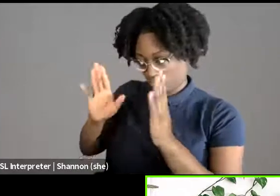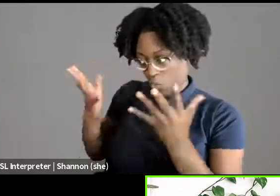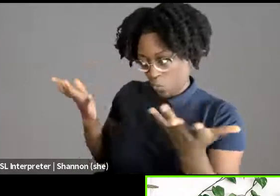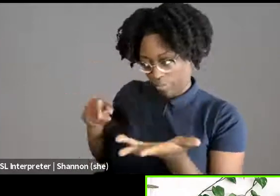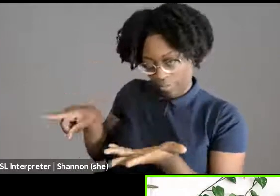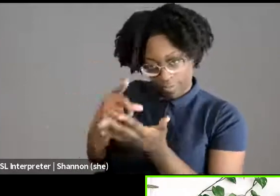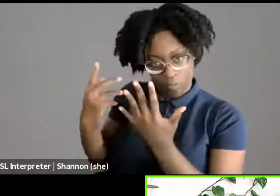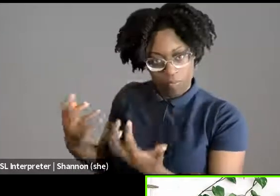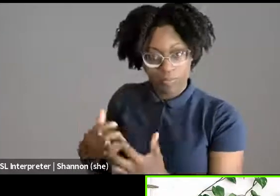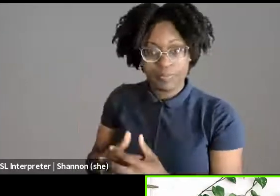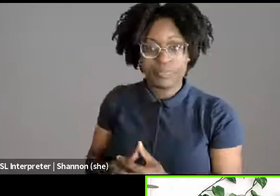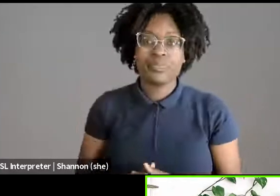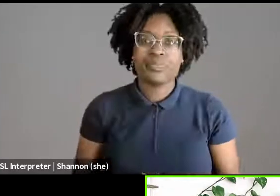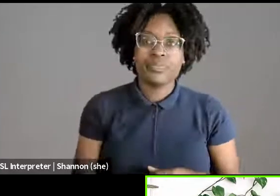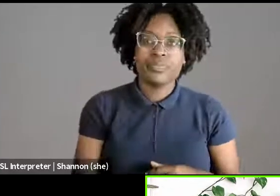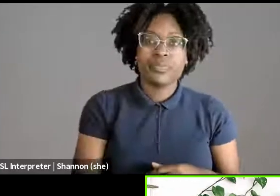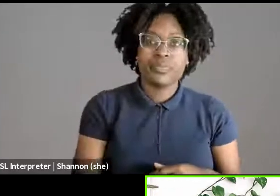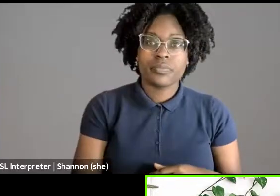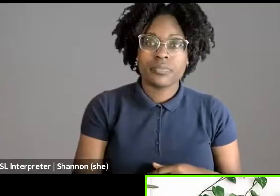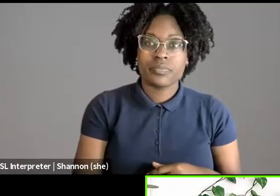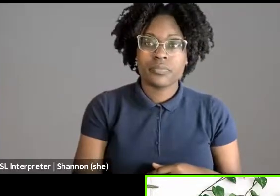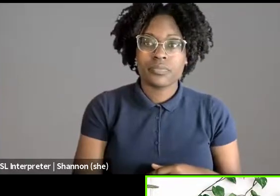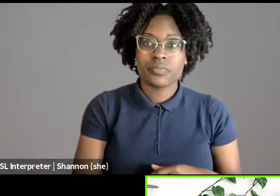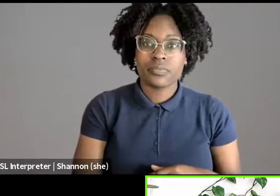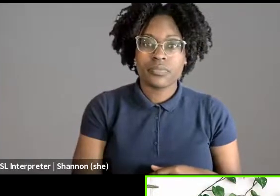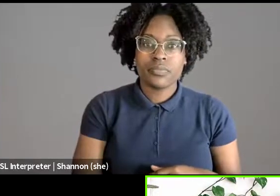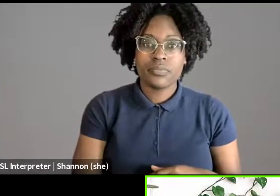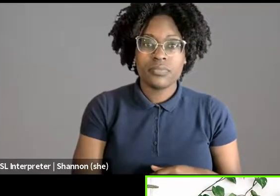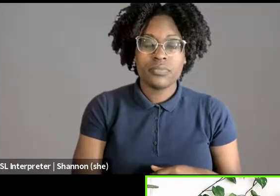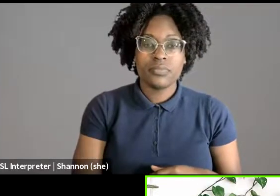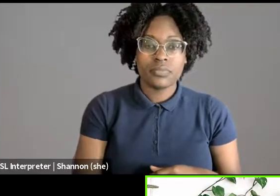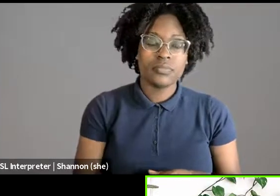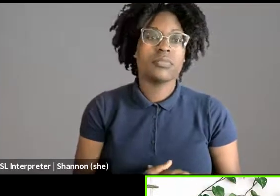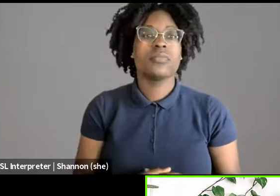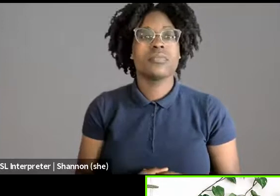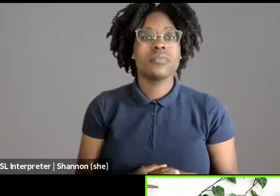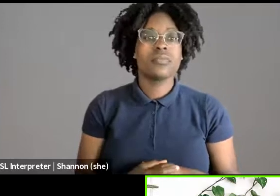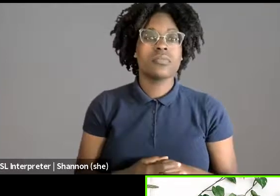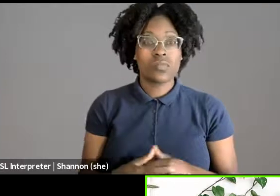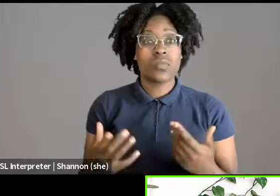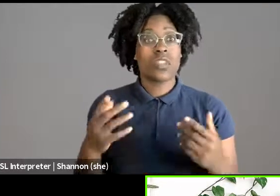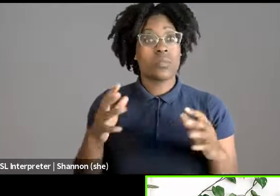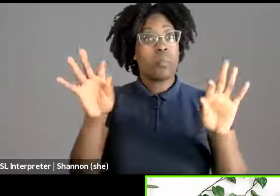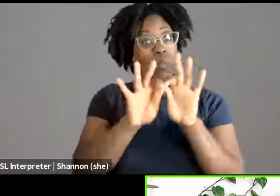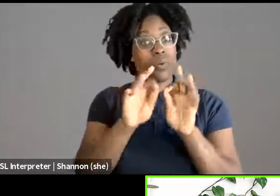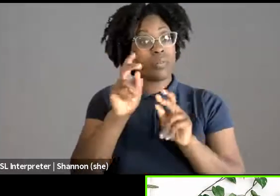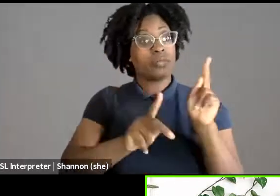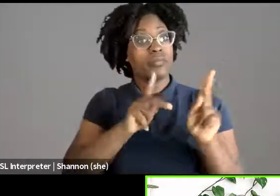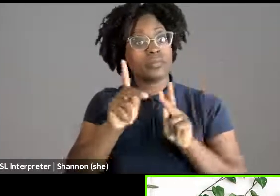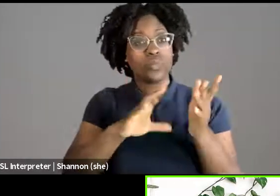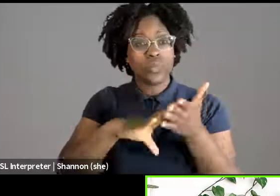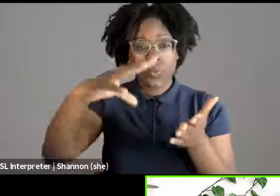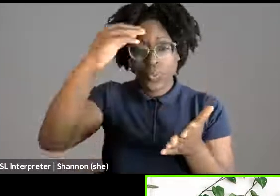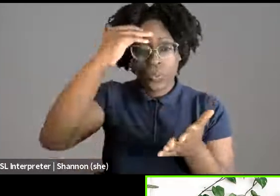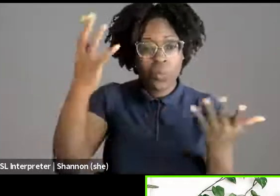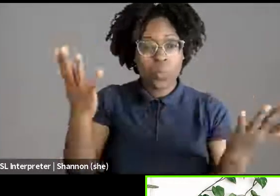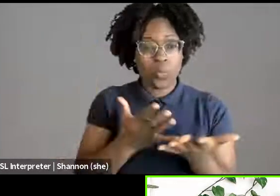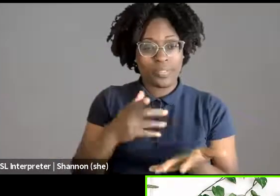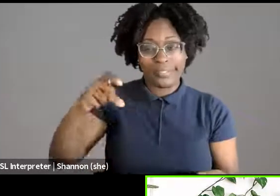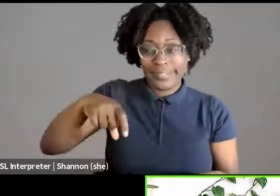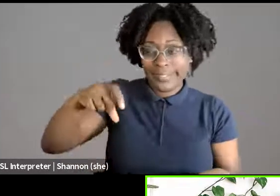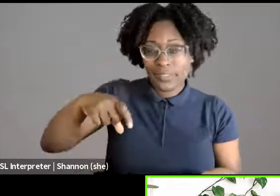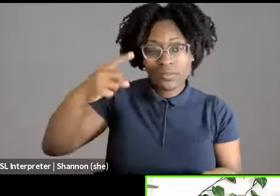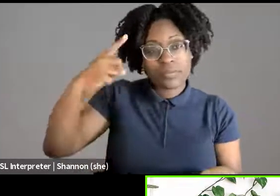tangible way folks to understand where they are in the landscape of Indian country, understand what the needs are in terms